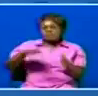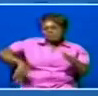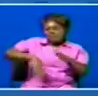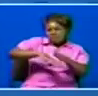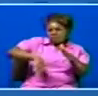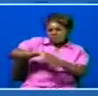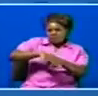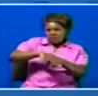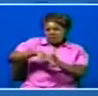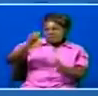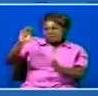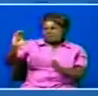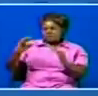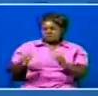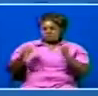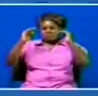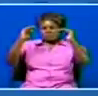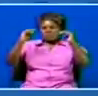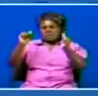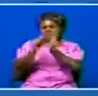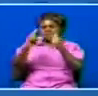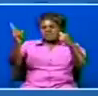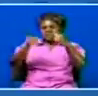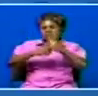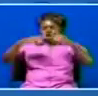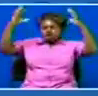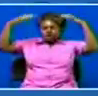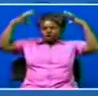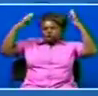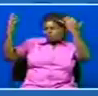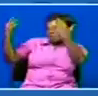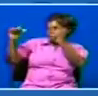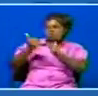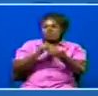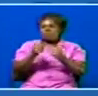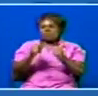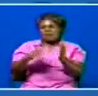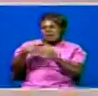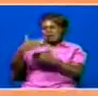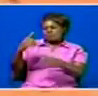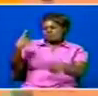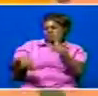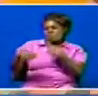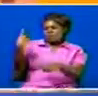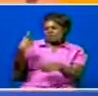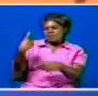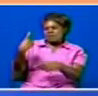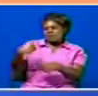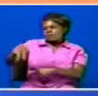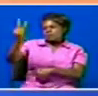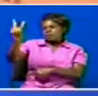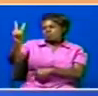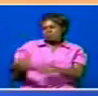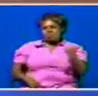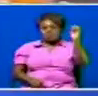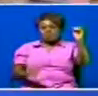Football now, Borussia FC have qualified for the round of 16 in the Koth Biro tournament. This is after beating their opponent Cinema FC 2-0